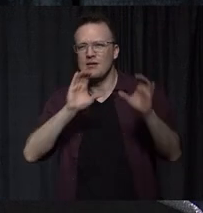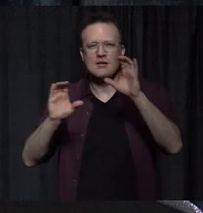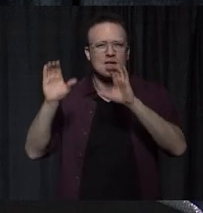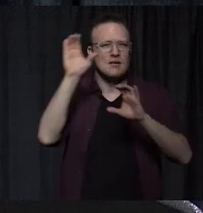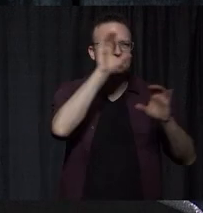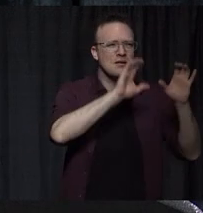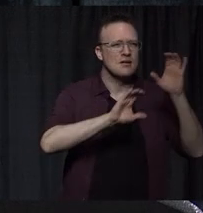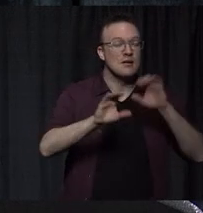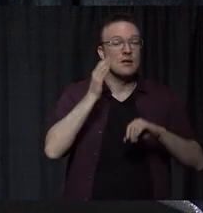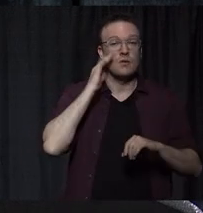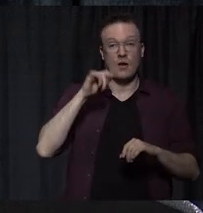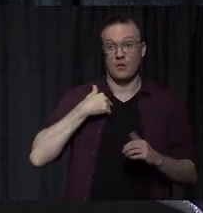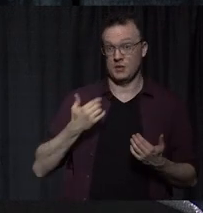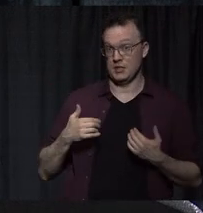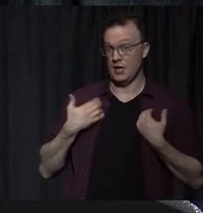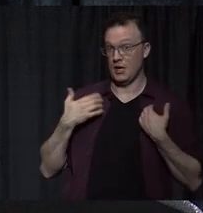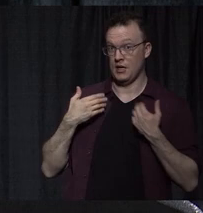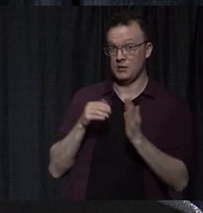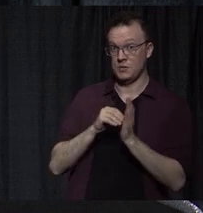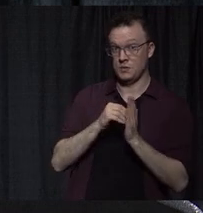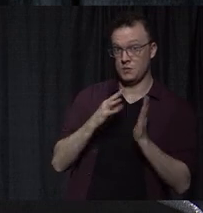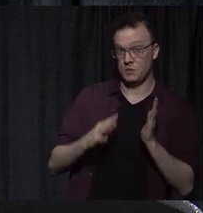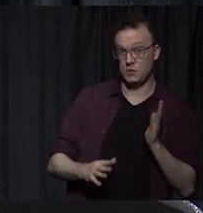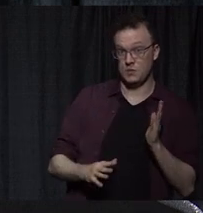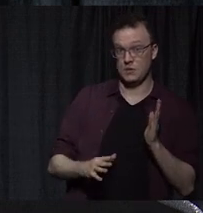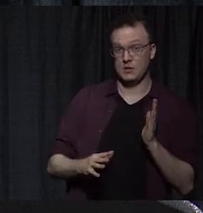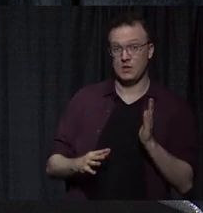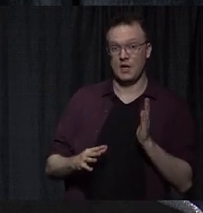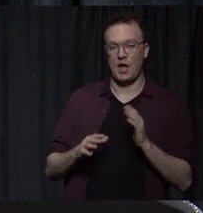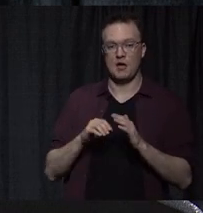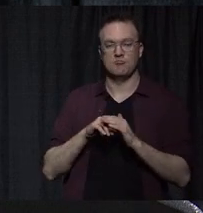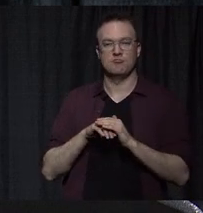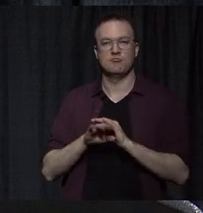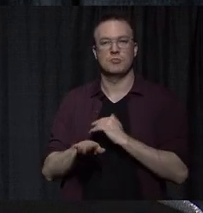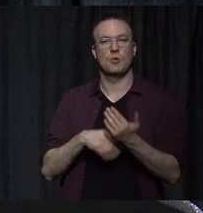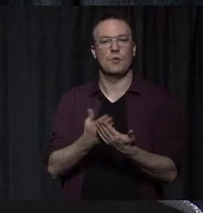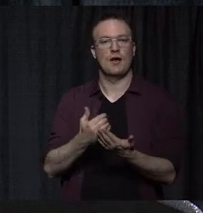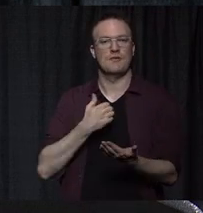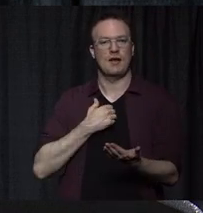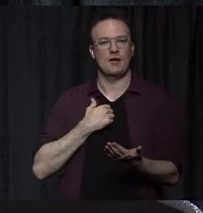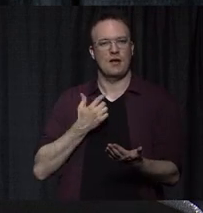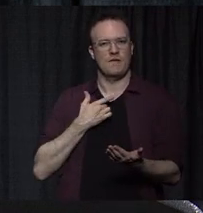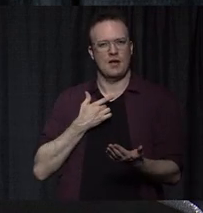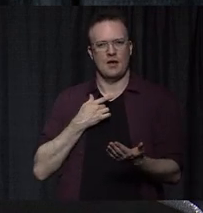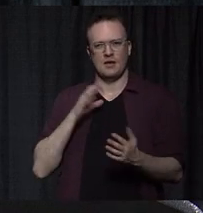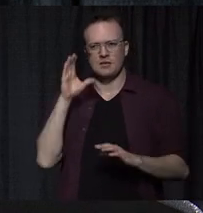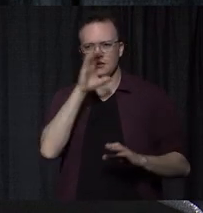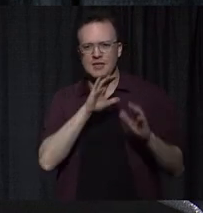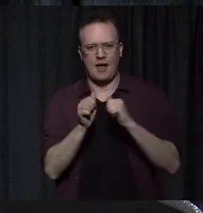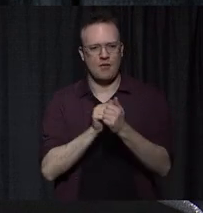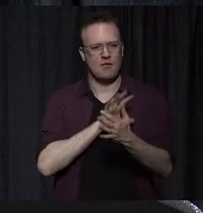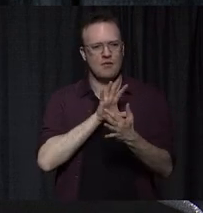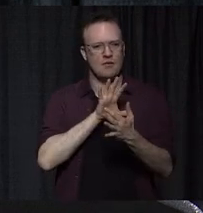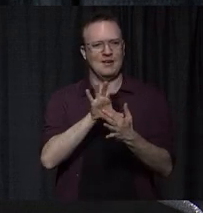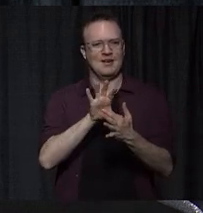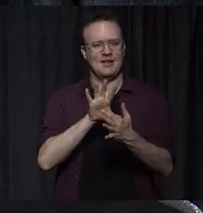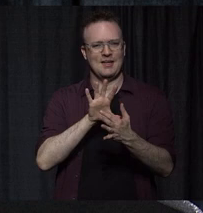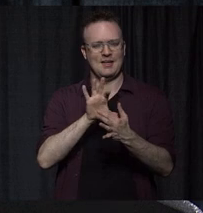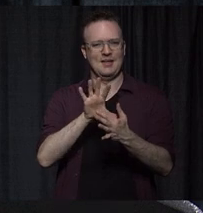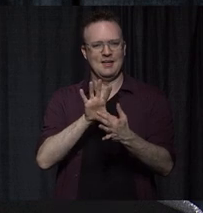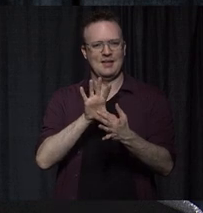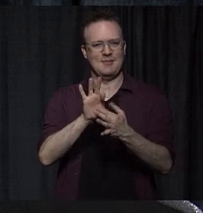when I was a student, from the moment I came to Canada, I was always searching for that sense of